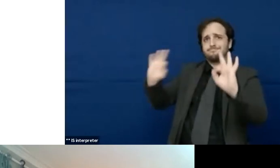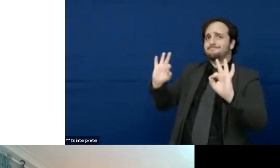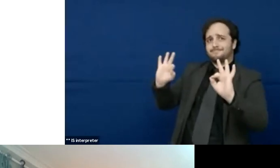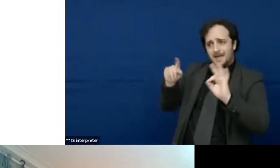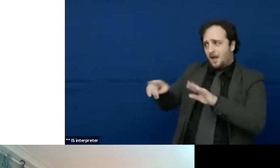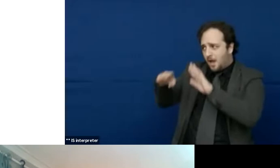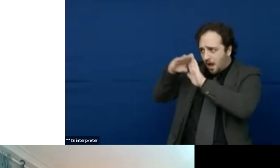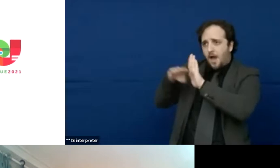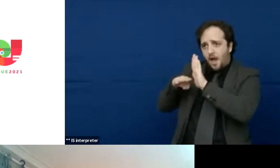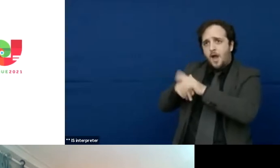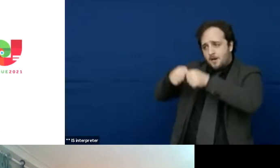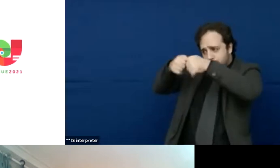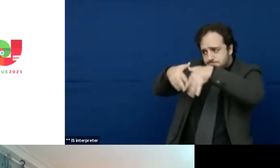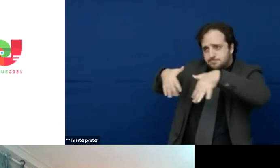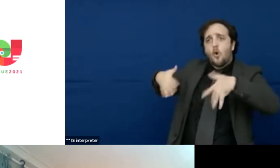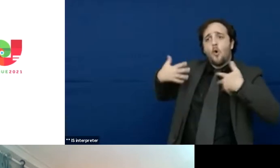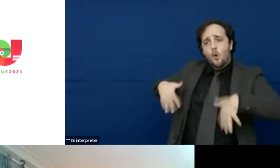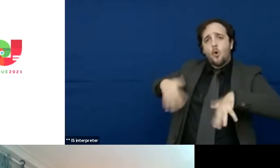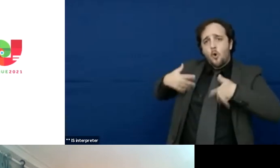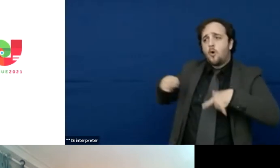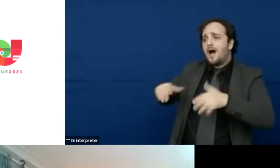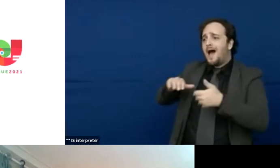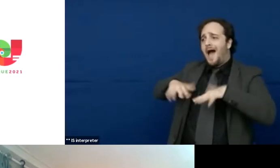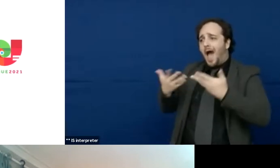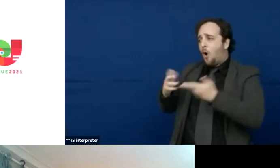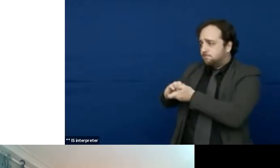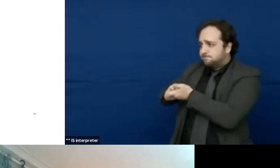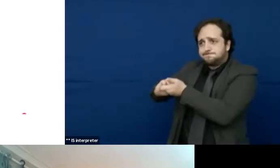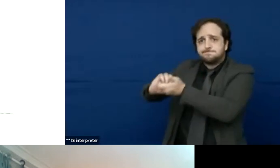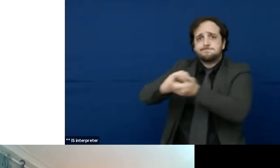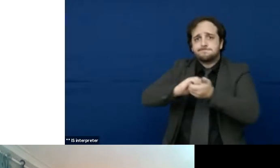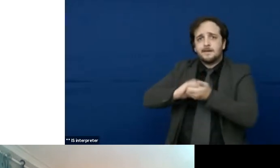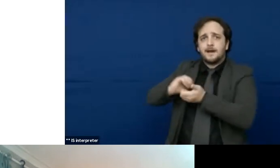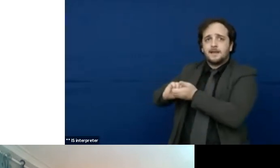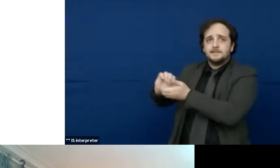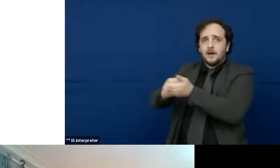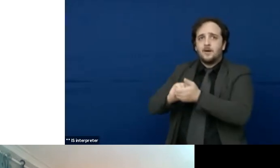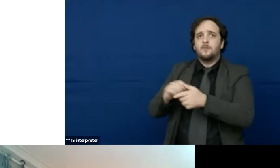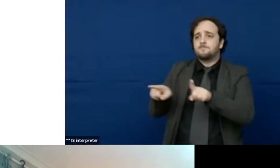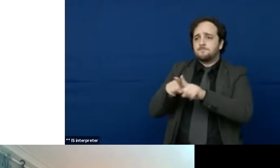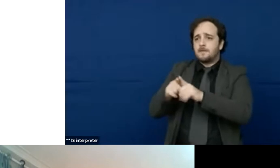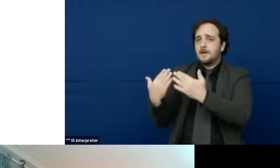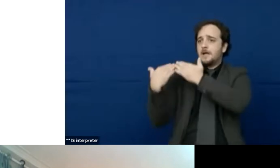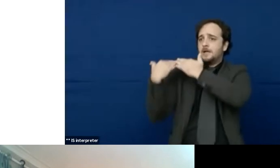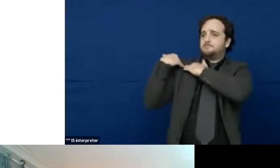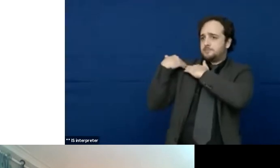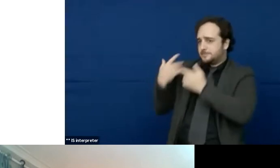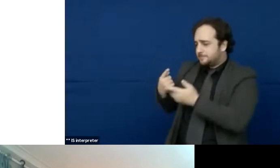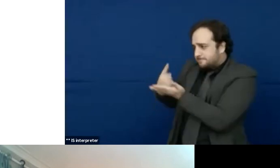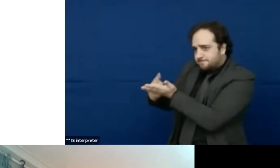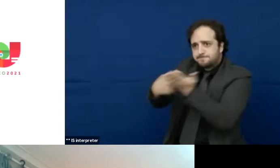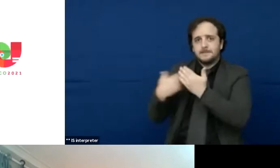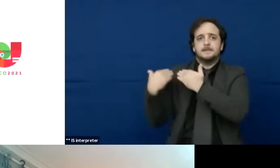ambition in order to accelerate progress in the next 5 years.